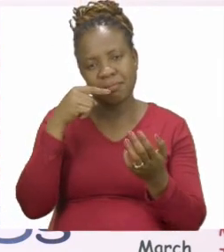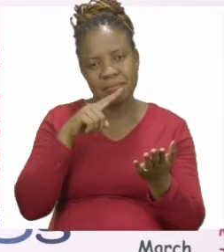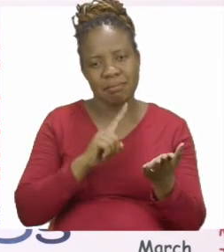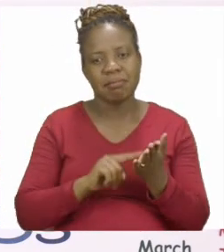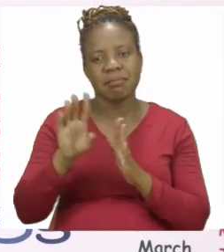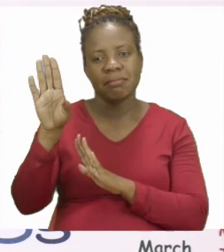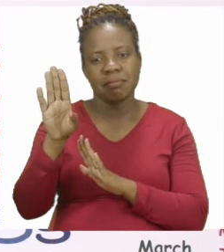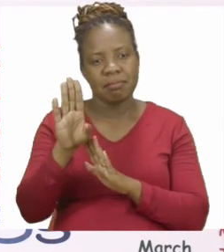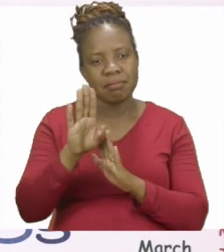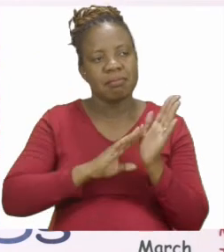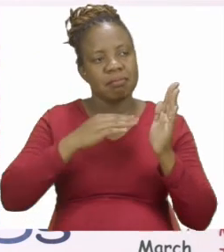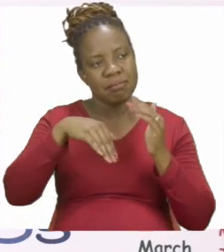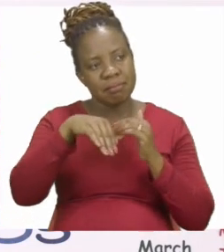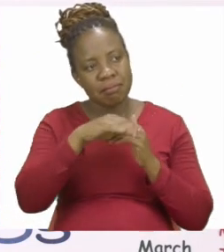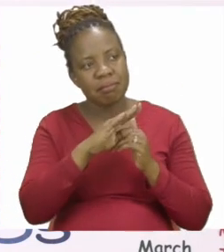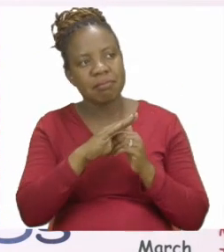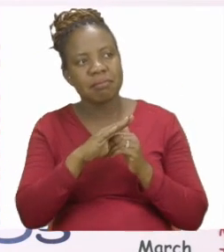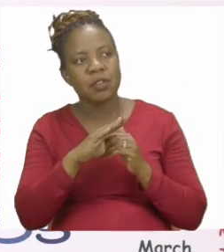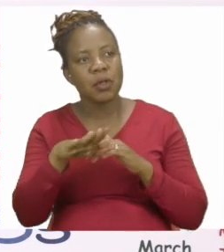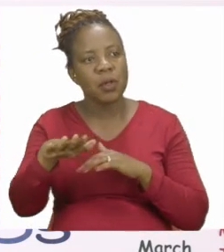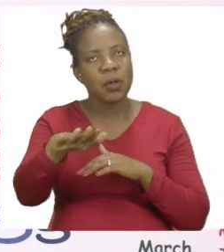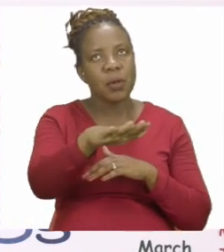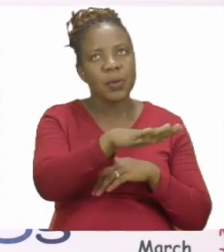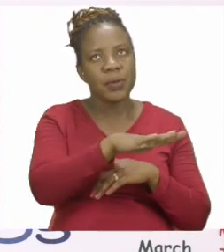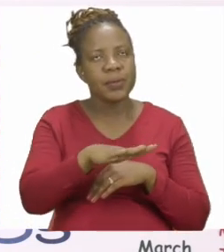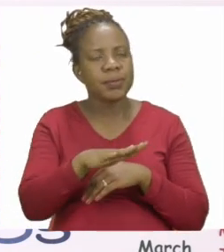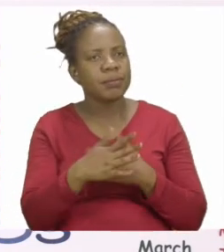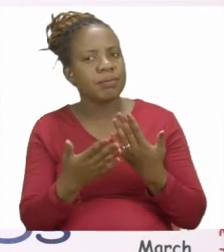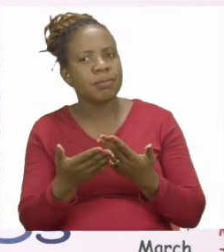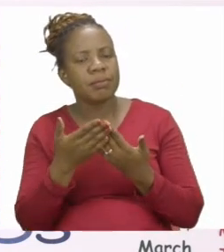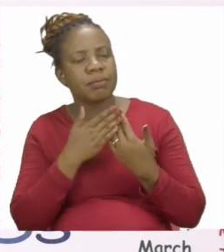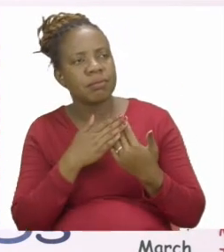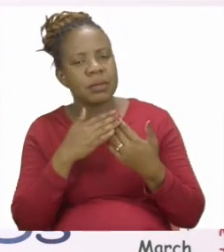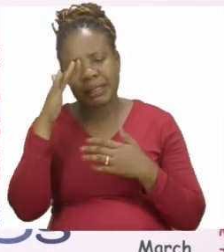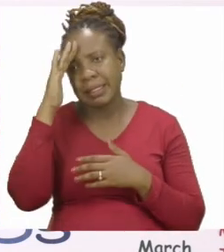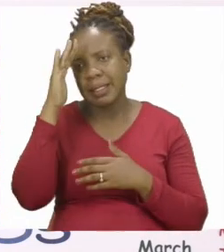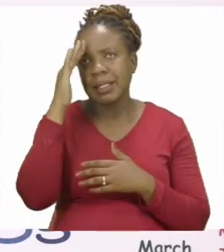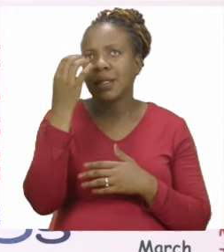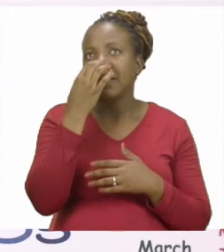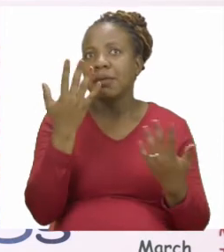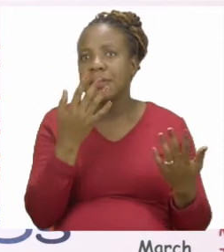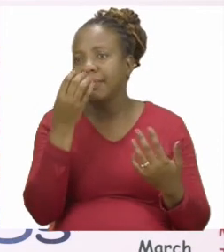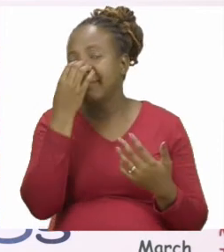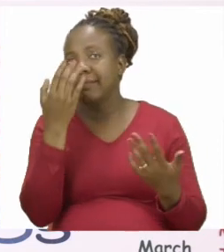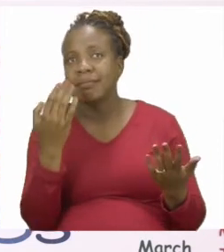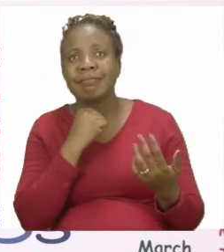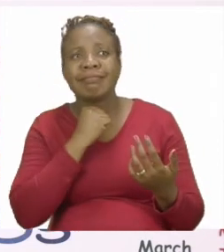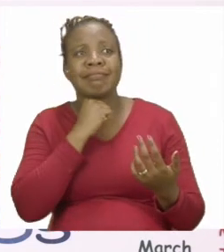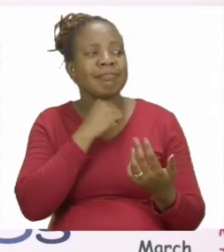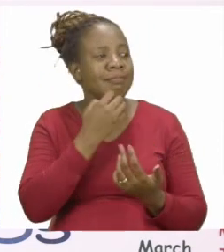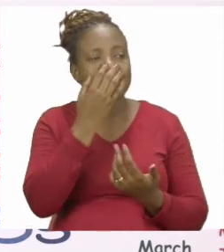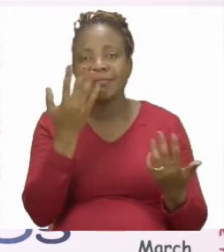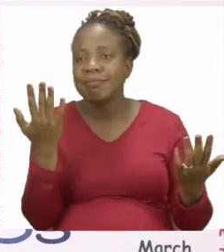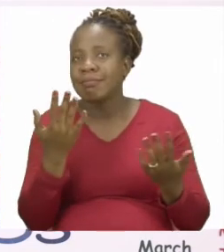So, can you help me find Zoshi? Zoshi! Zoshi!